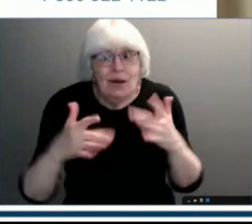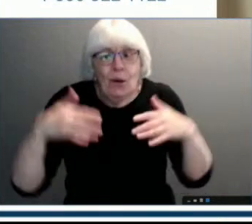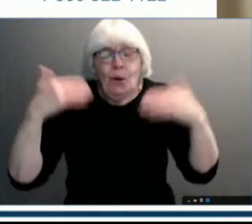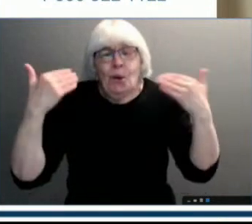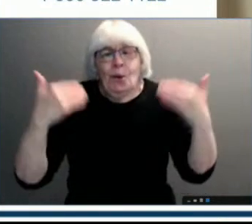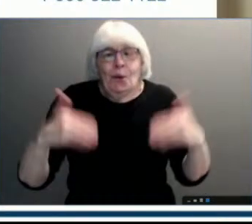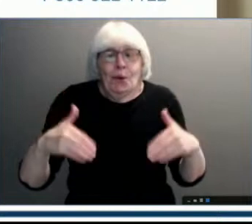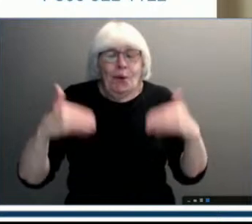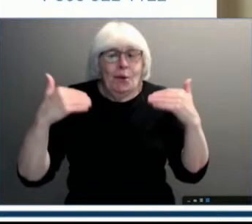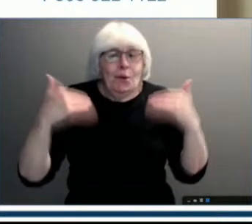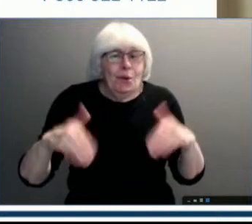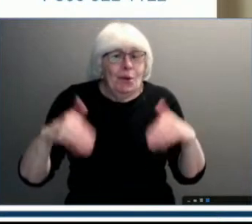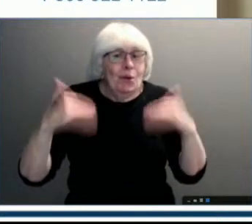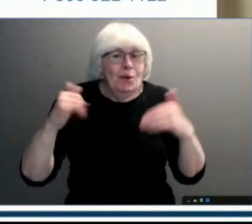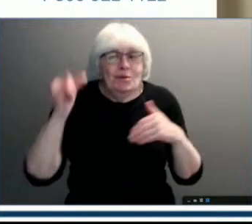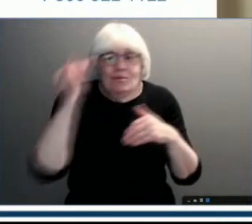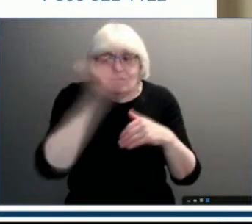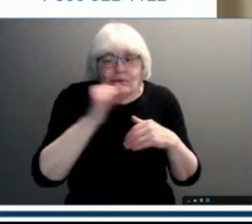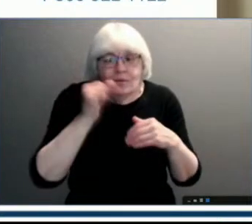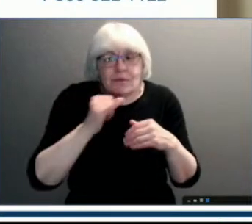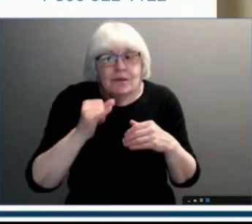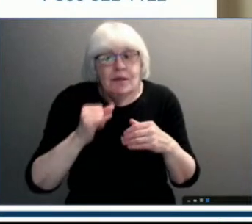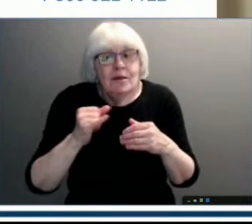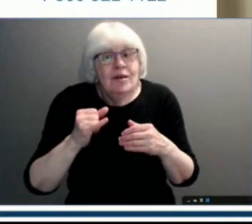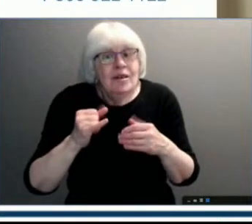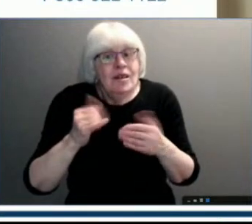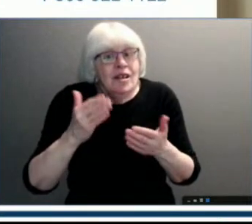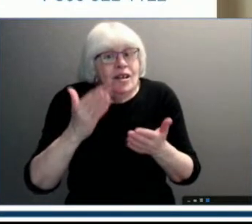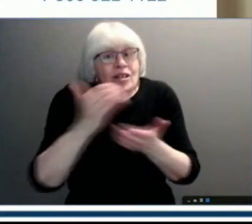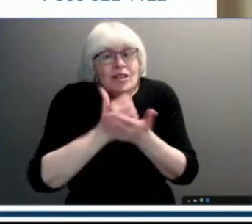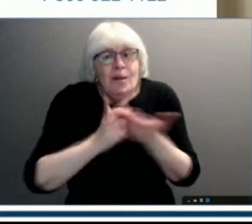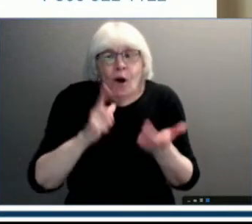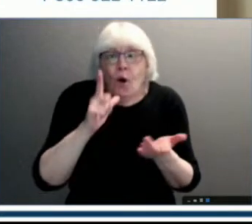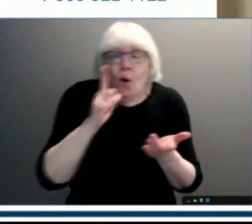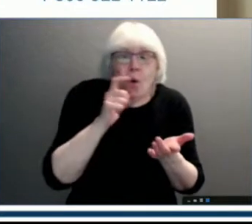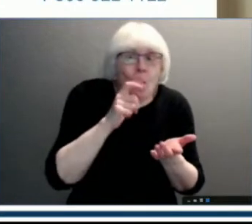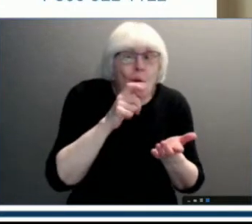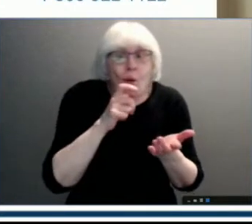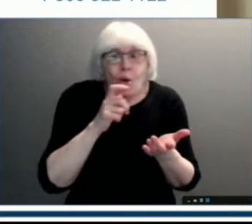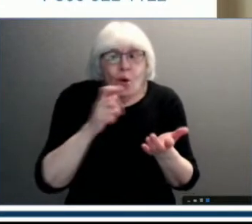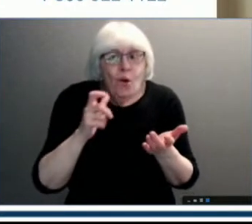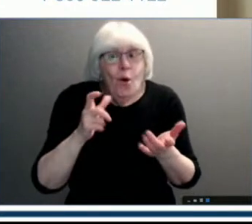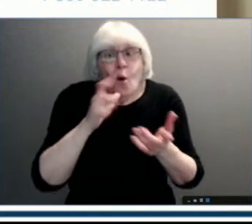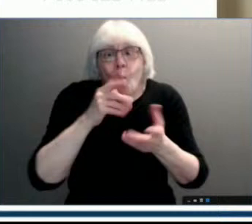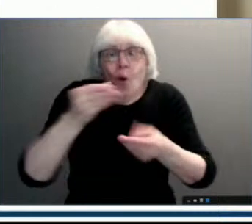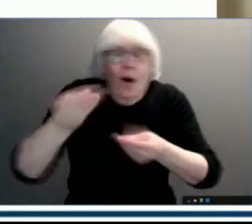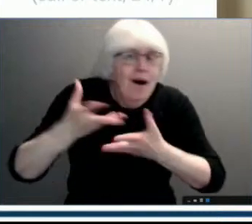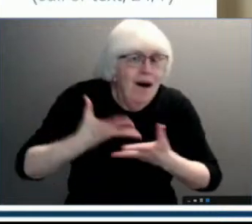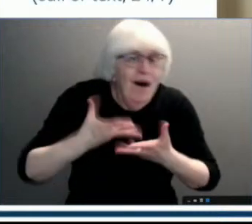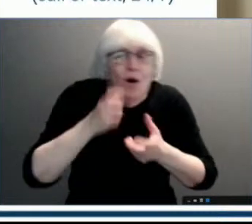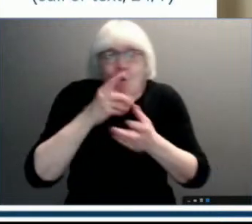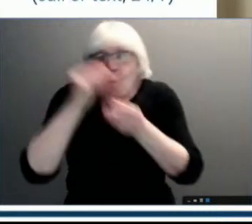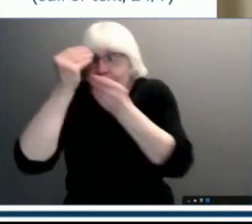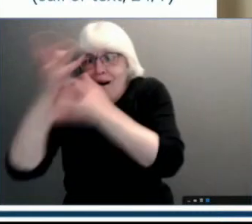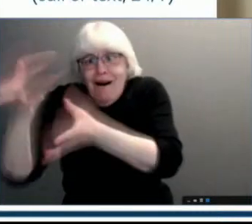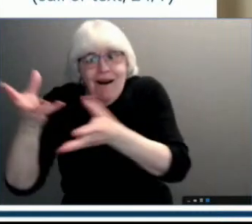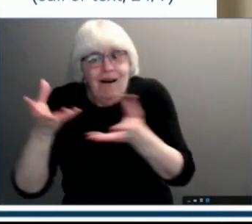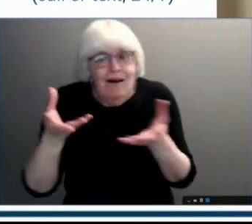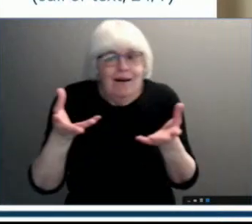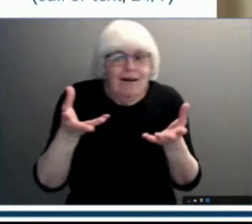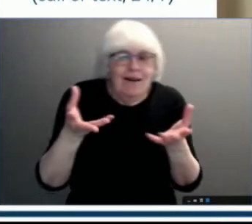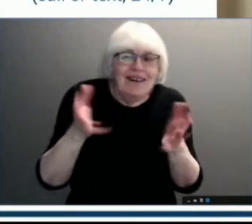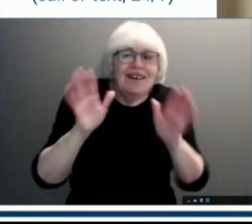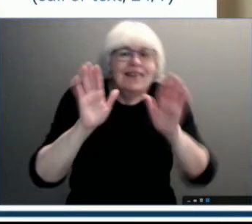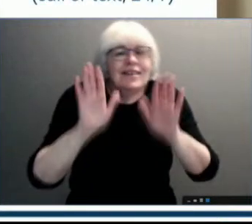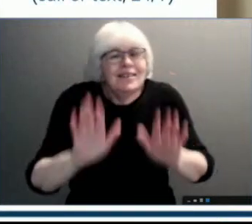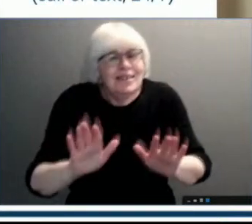those that say, like, when the question is who's going to inform them, I don't want the implication to be that they can